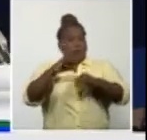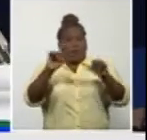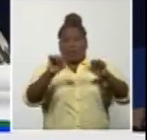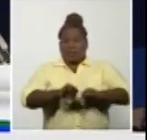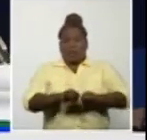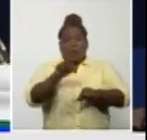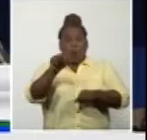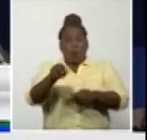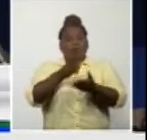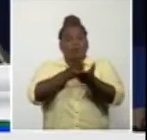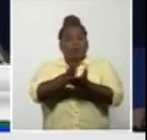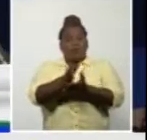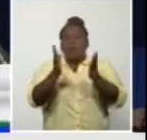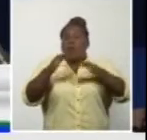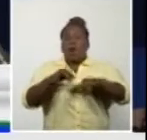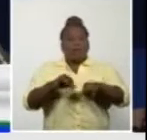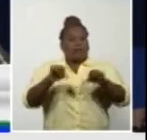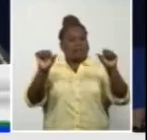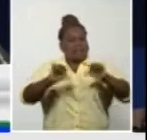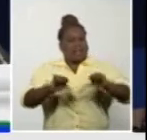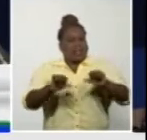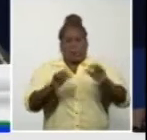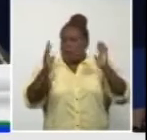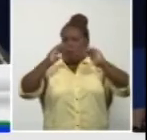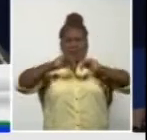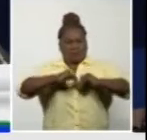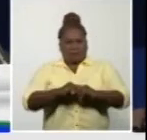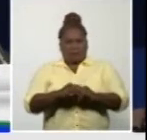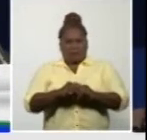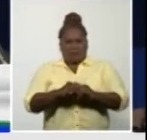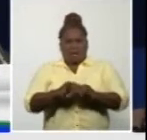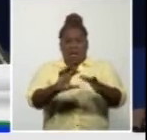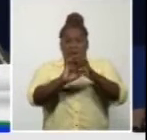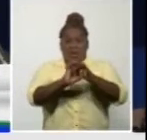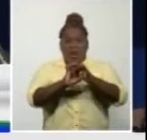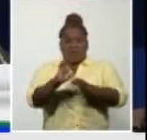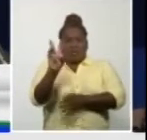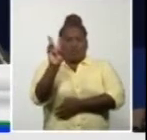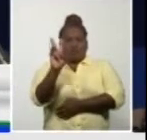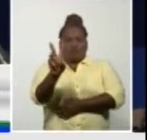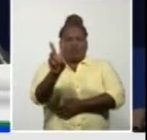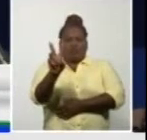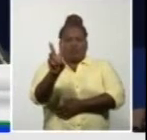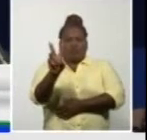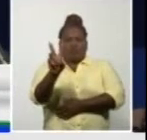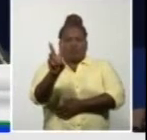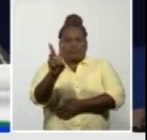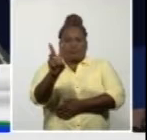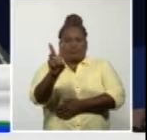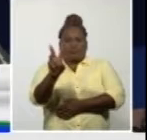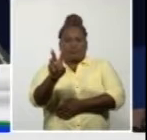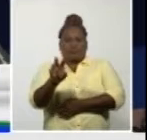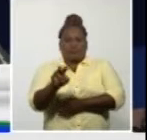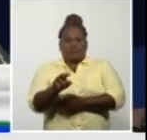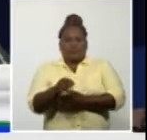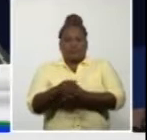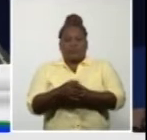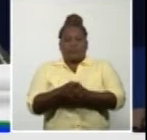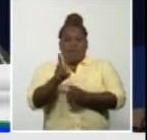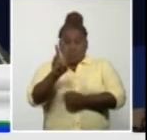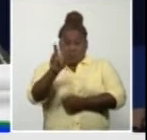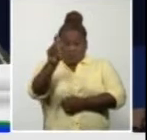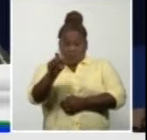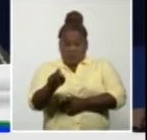2. Yesterday, we reported 4. We had no patient in critical condition, and today the number of patients in serious